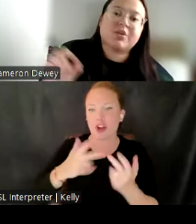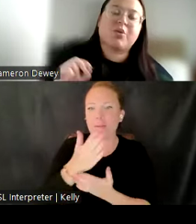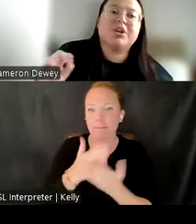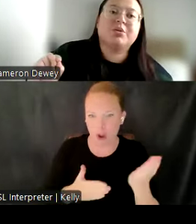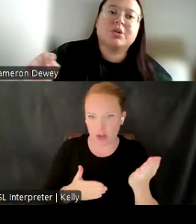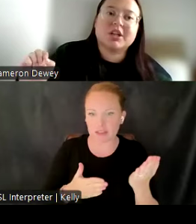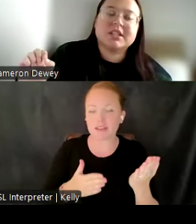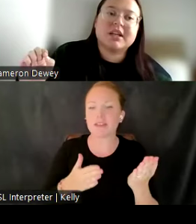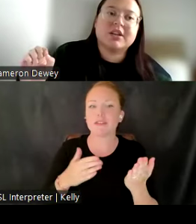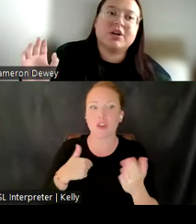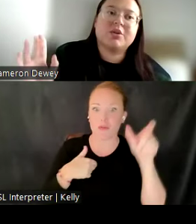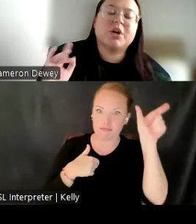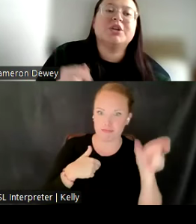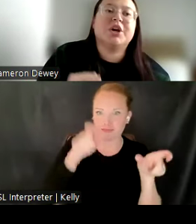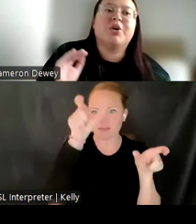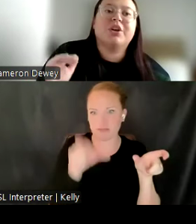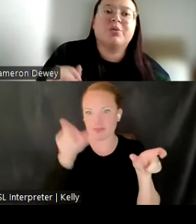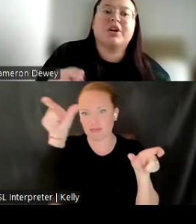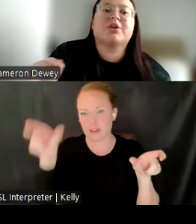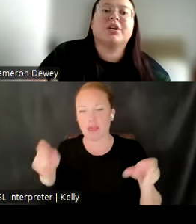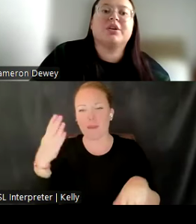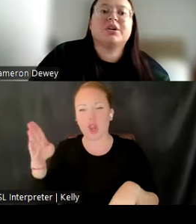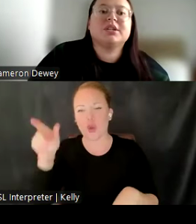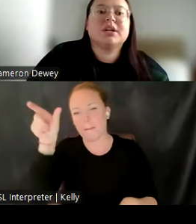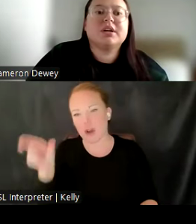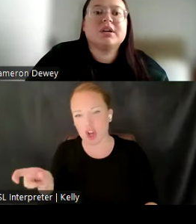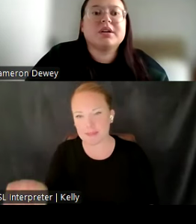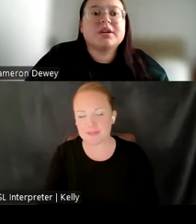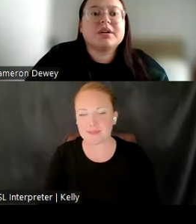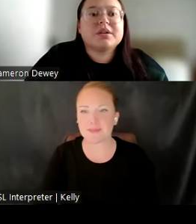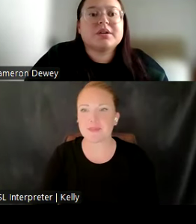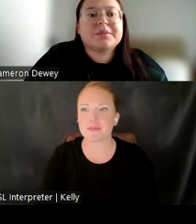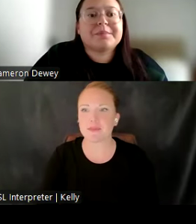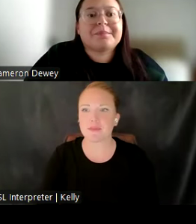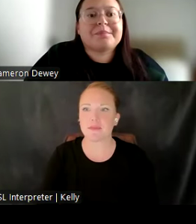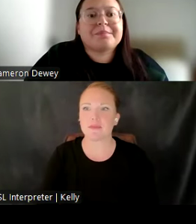activity, so the what you learned and the what you know, what you wonder, what you learned.